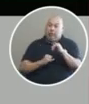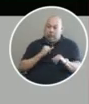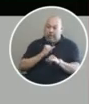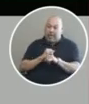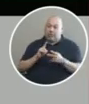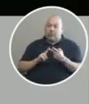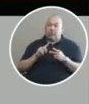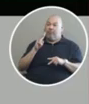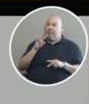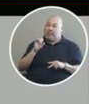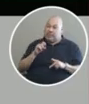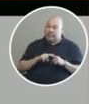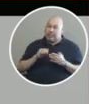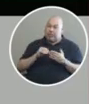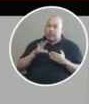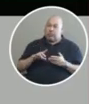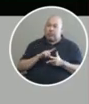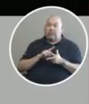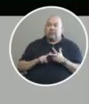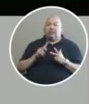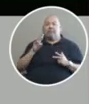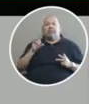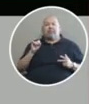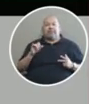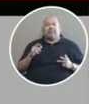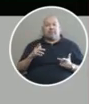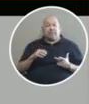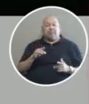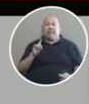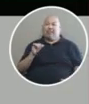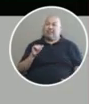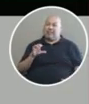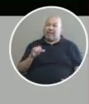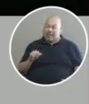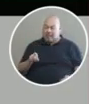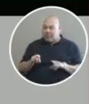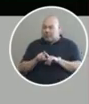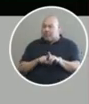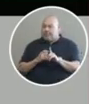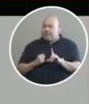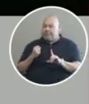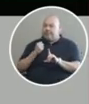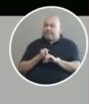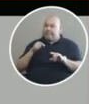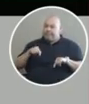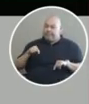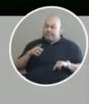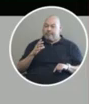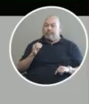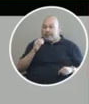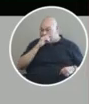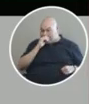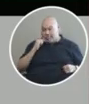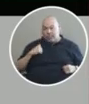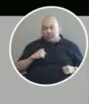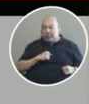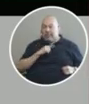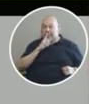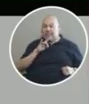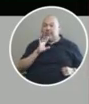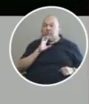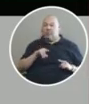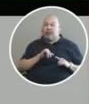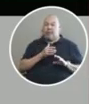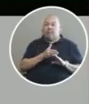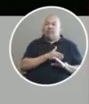a work visa, on a student visa. They could be DACA recipients, and they are also being affected by this. We did talk about this at